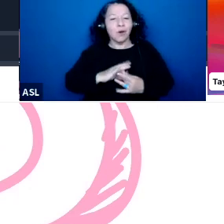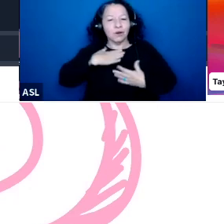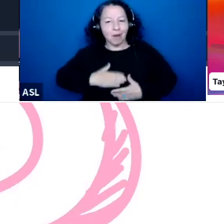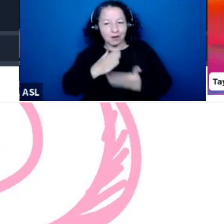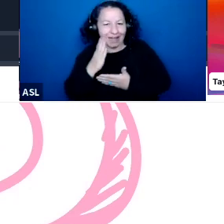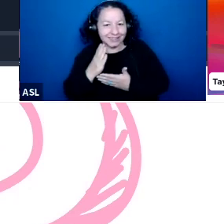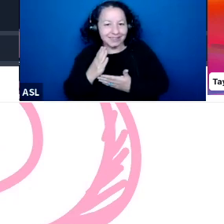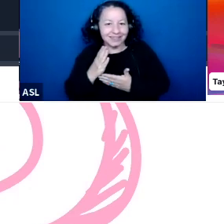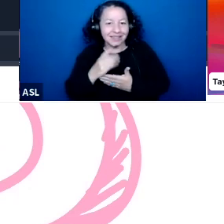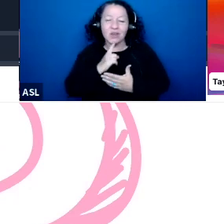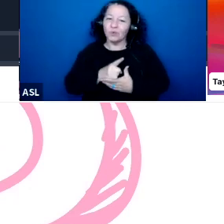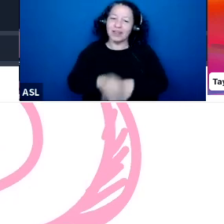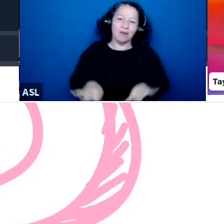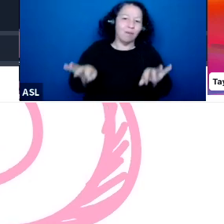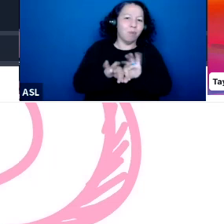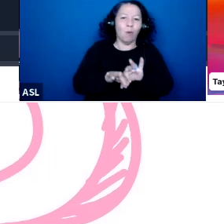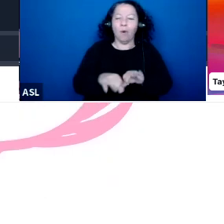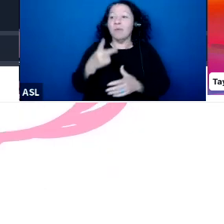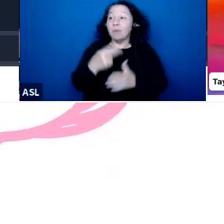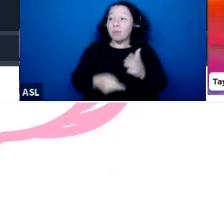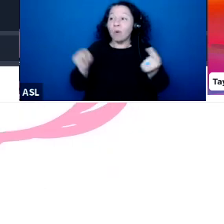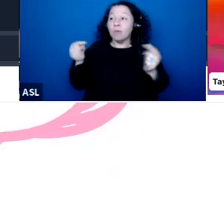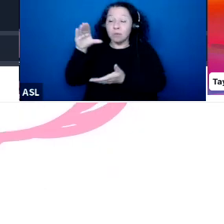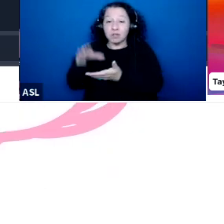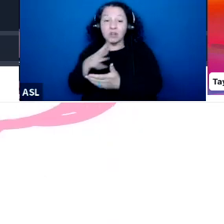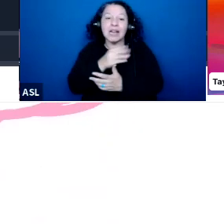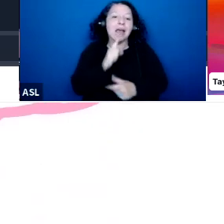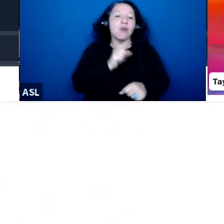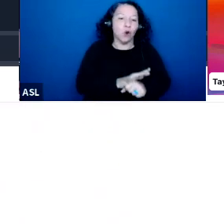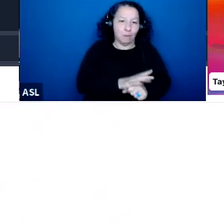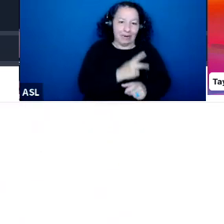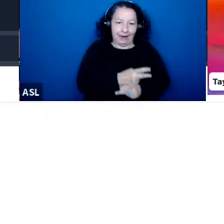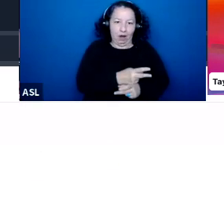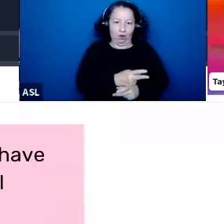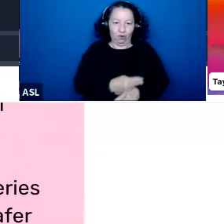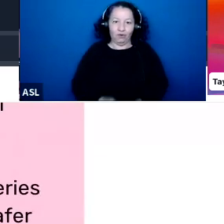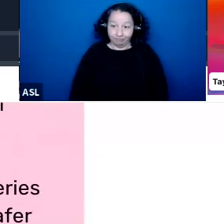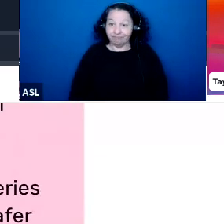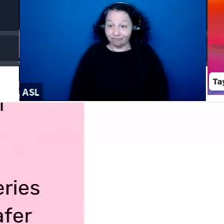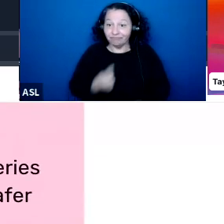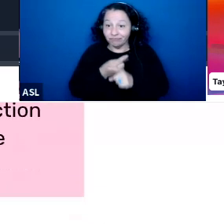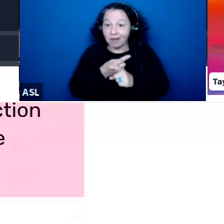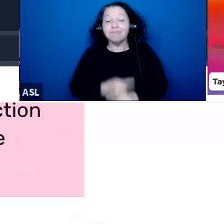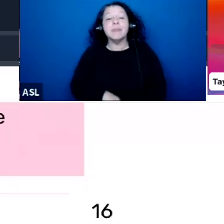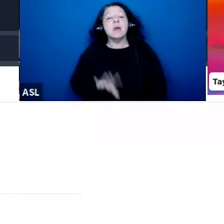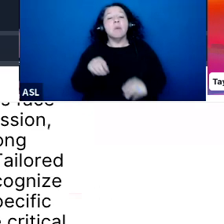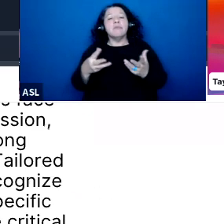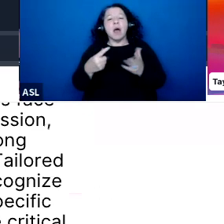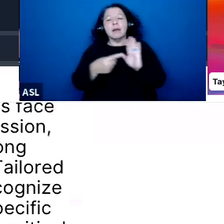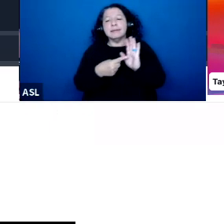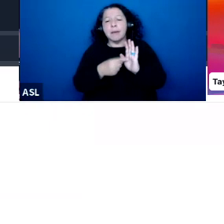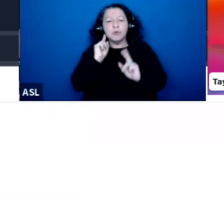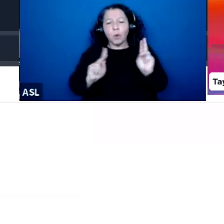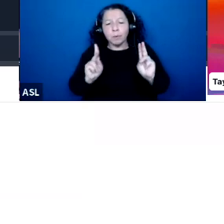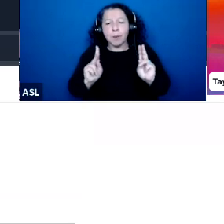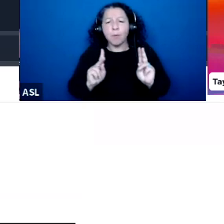with regard to bodily autonomy and how central it is to both harm reduction and affirming care, right? And then we